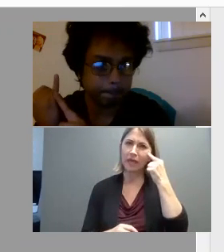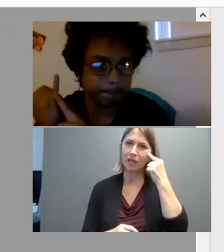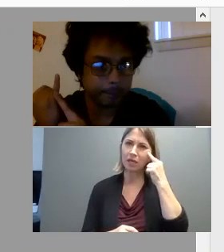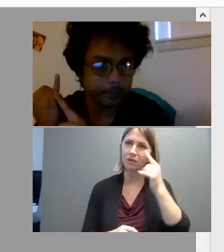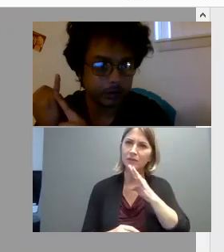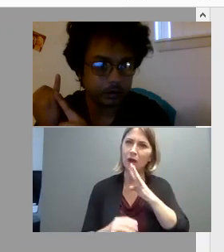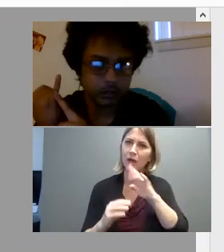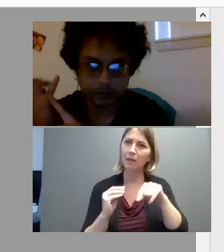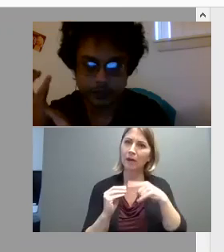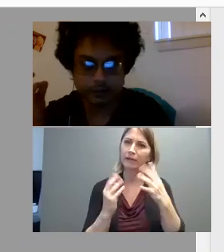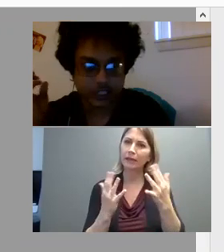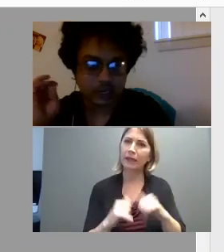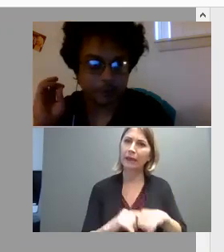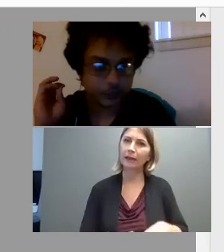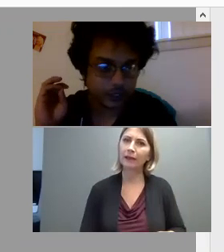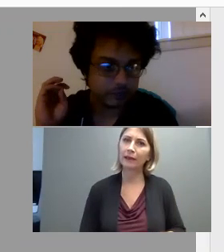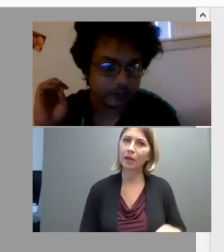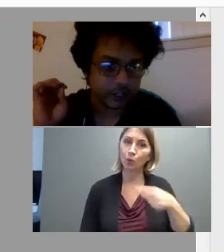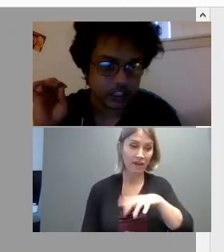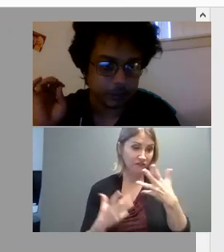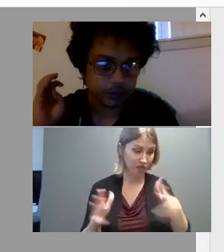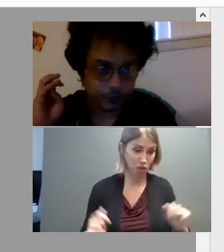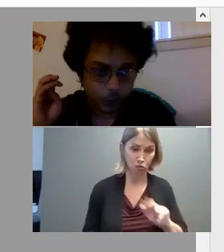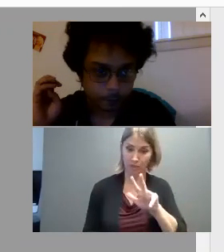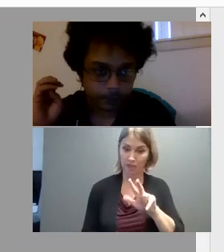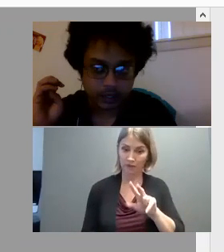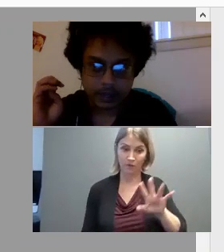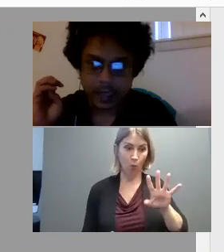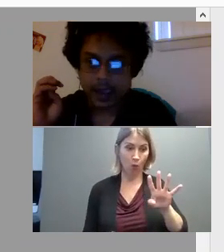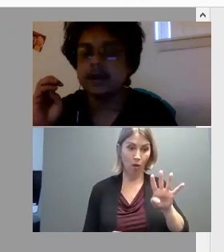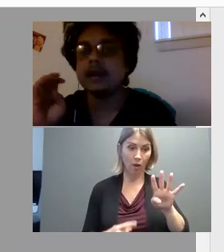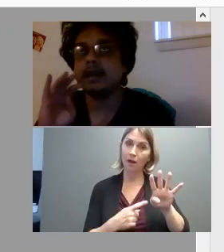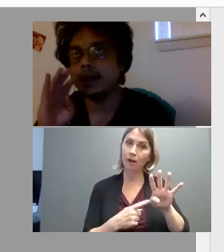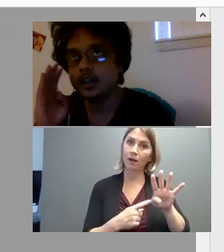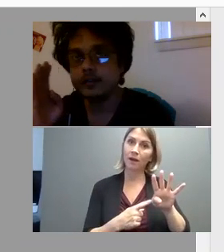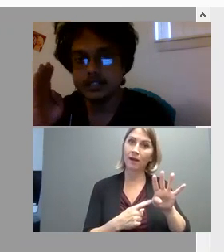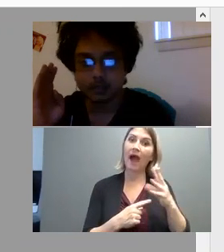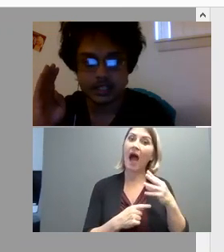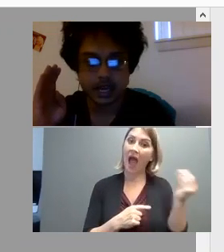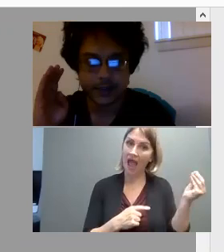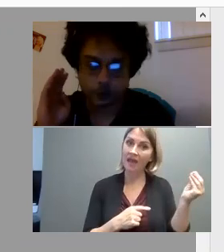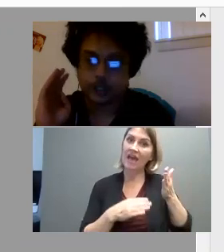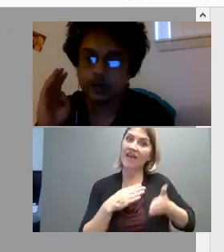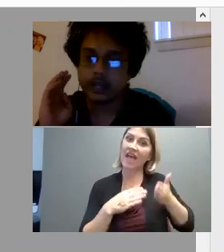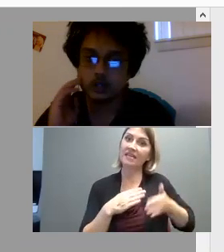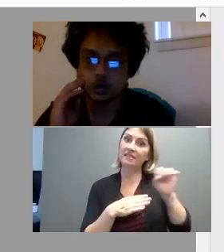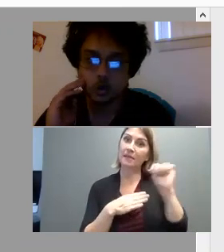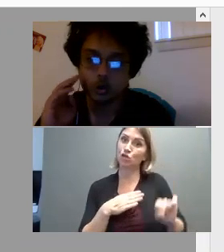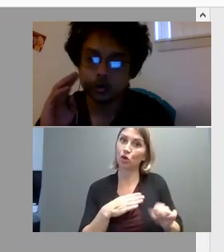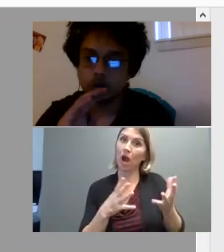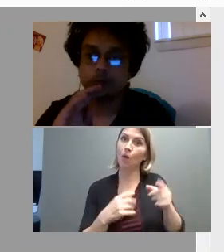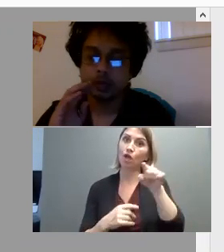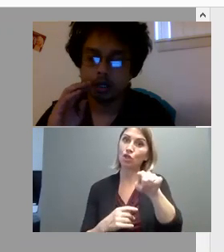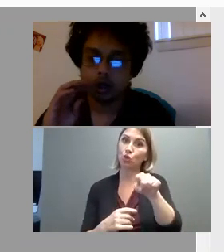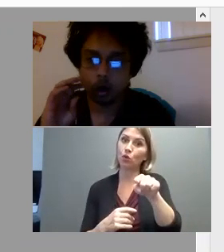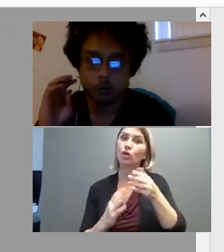today? We have done chapter 3, we have done chapter 4, and at the end of this semester I want you guys to